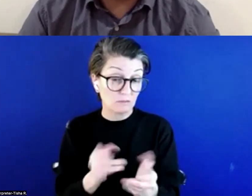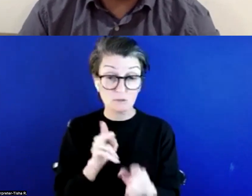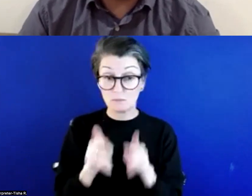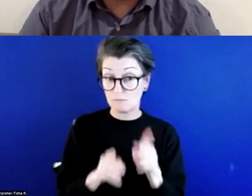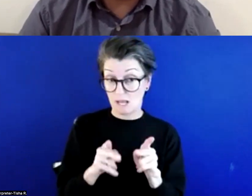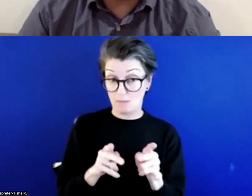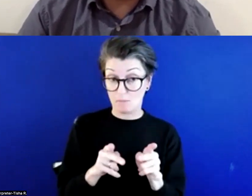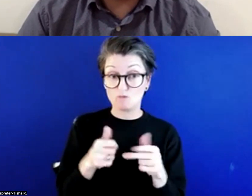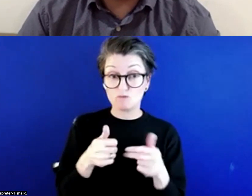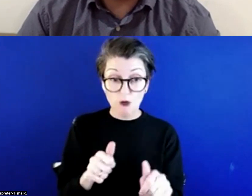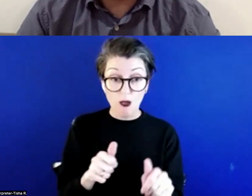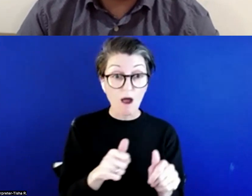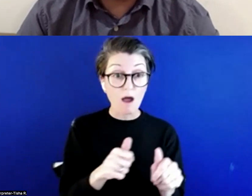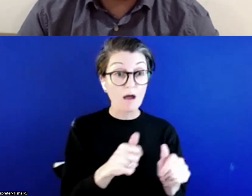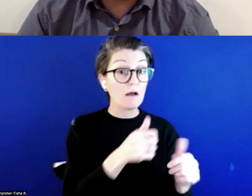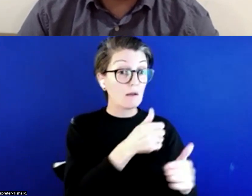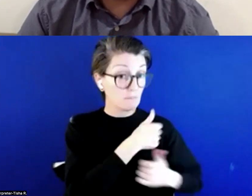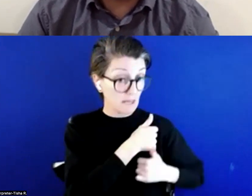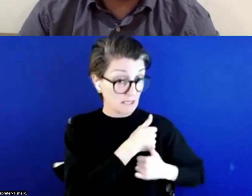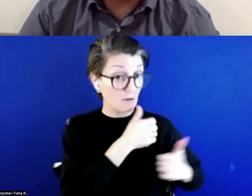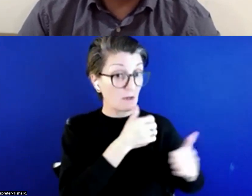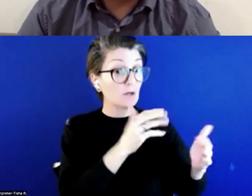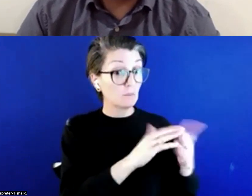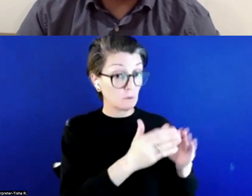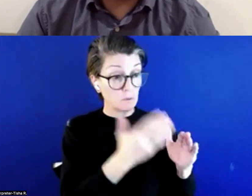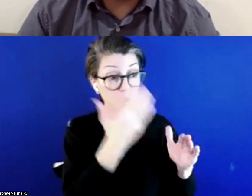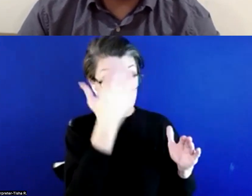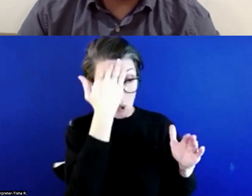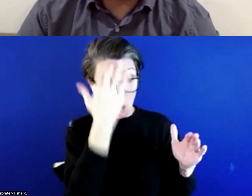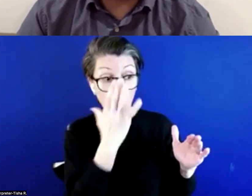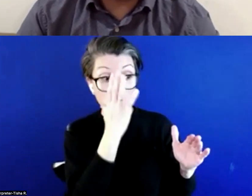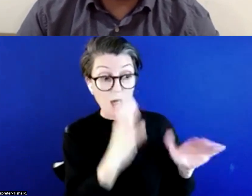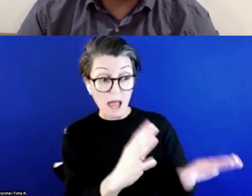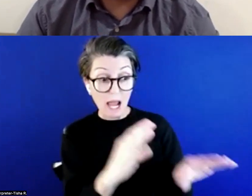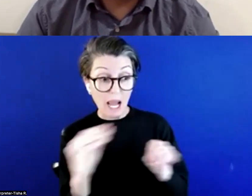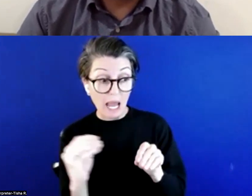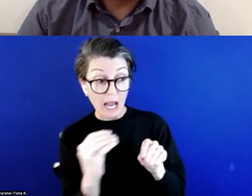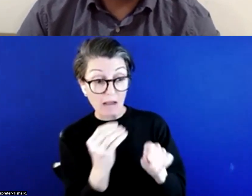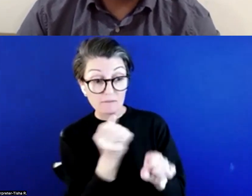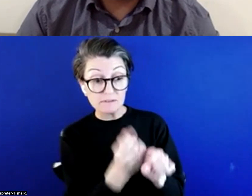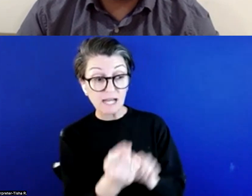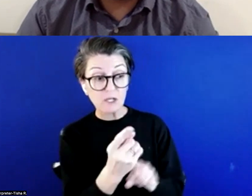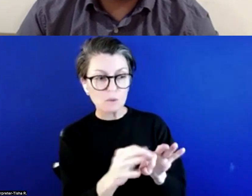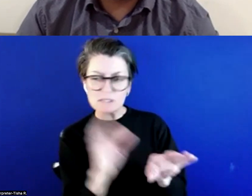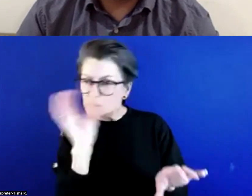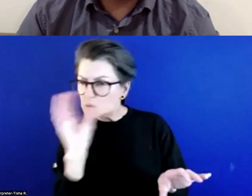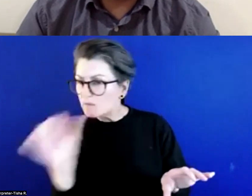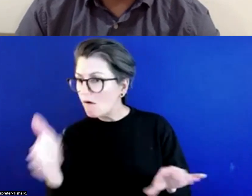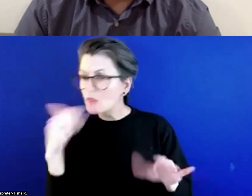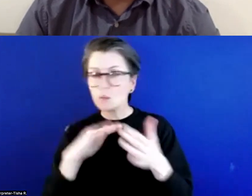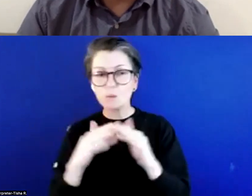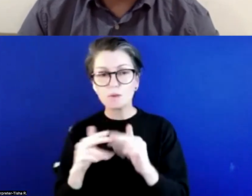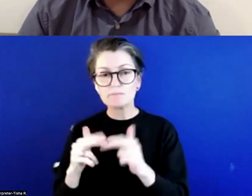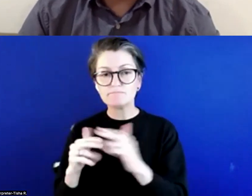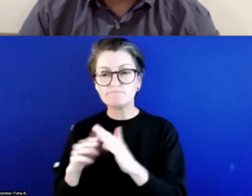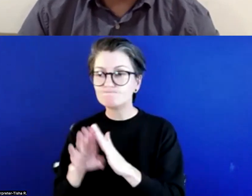some overlapping if they know they're getting out, or even if not, it might still be a good idea to just find some communities in